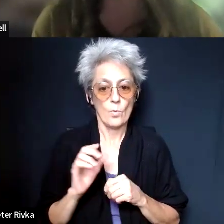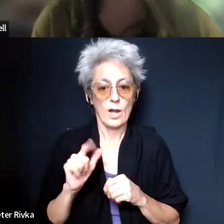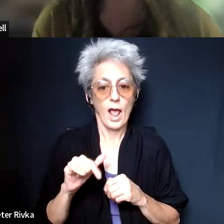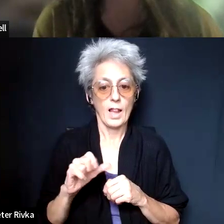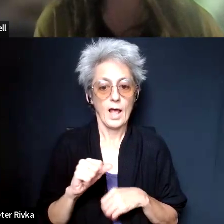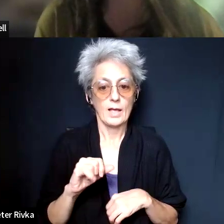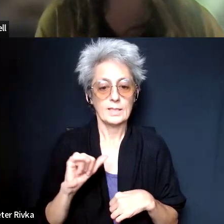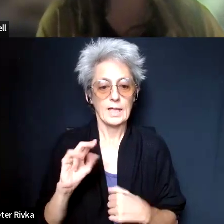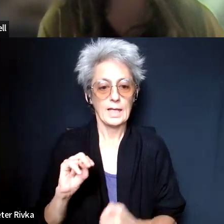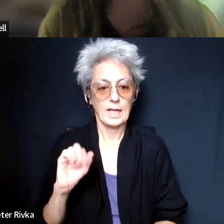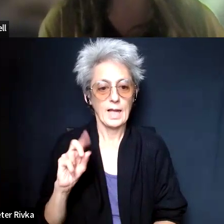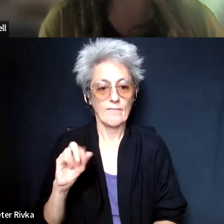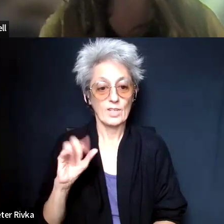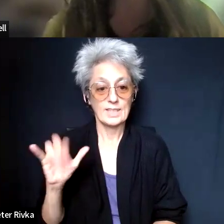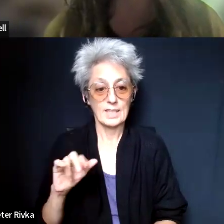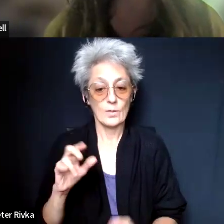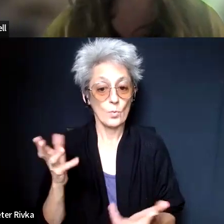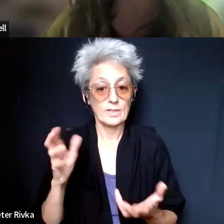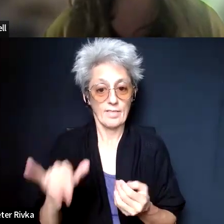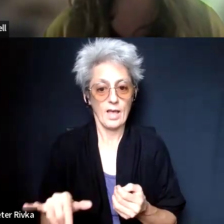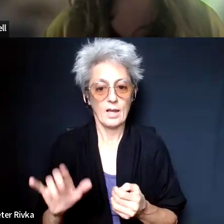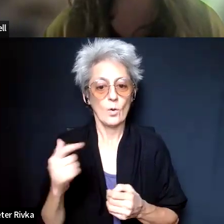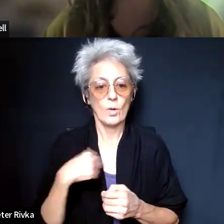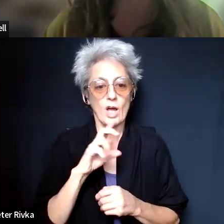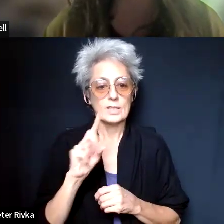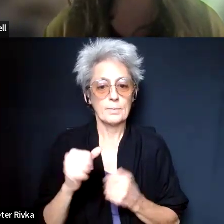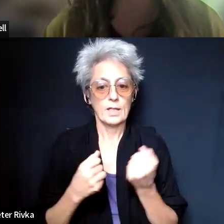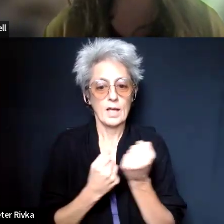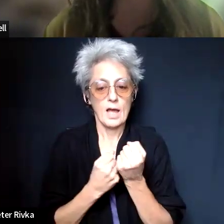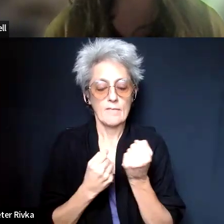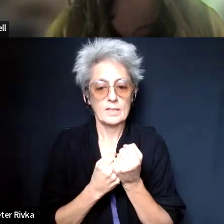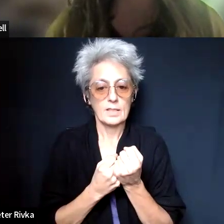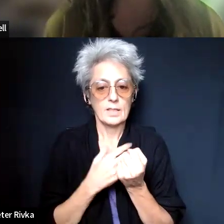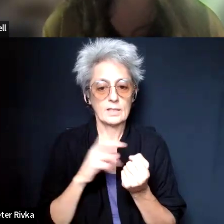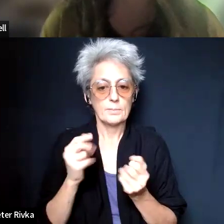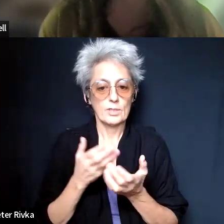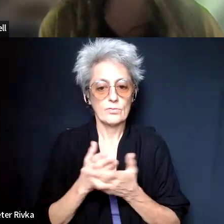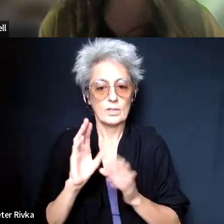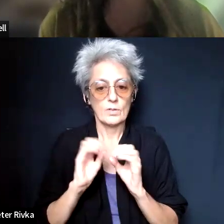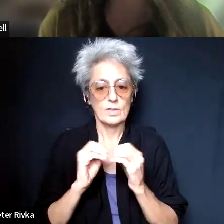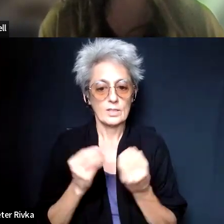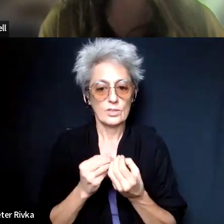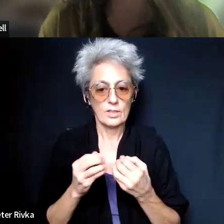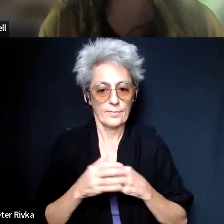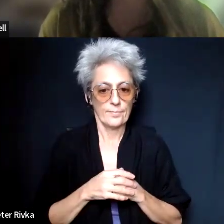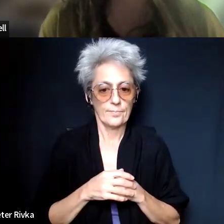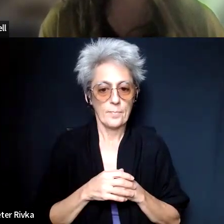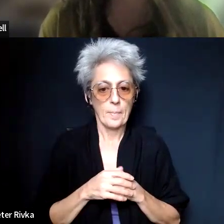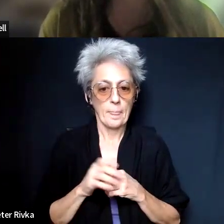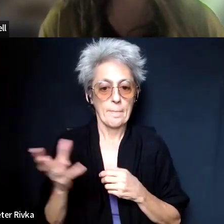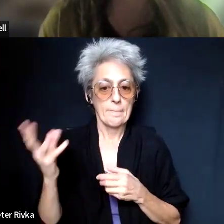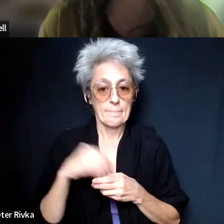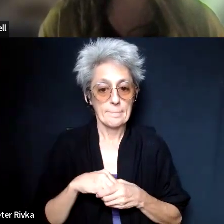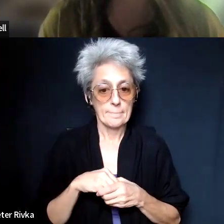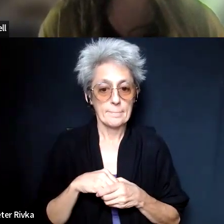Advocacy is, we are a disability advocacy and disability rights organization that is made up of